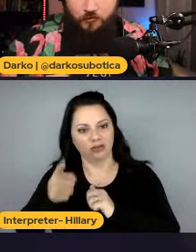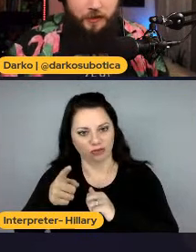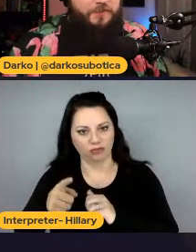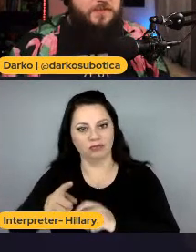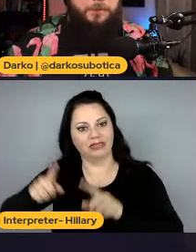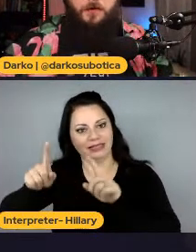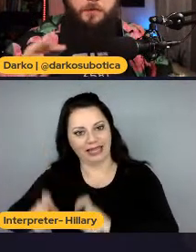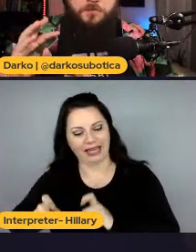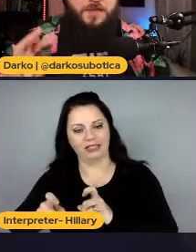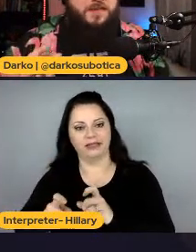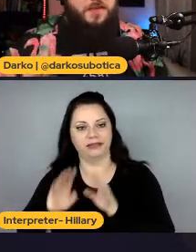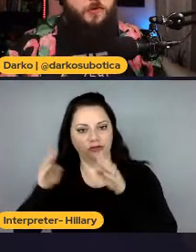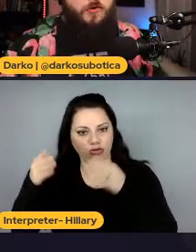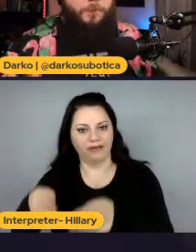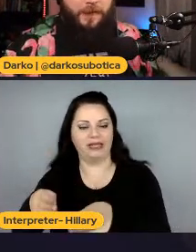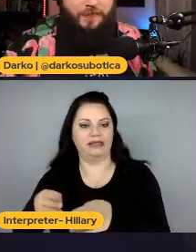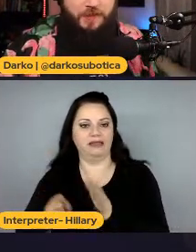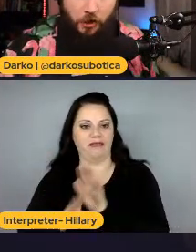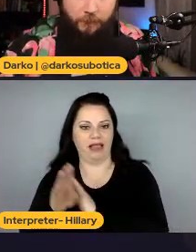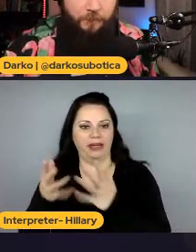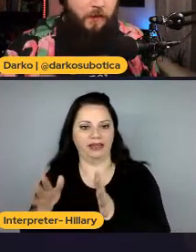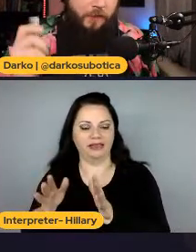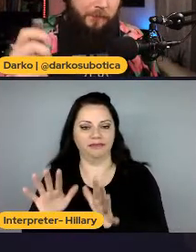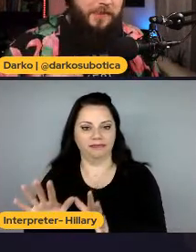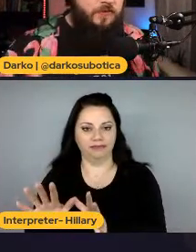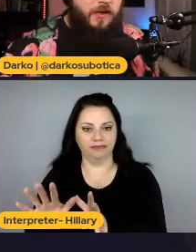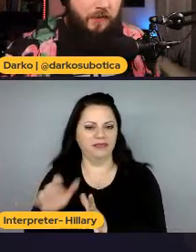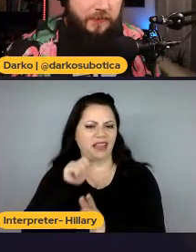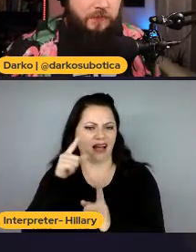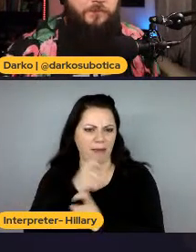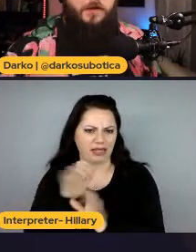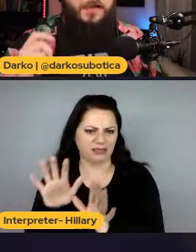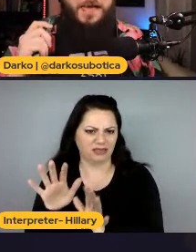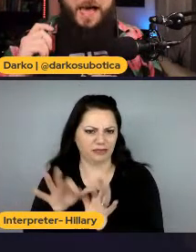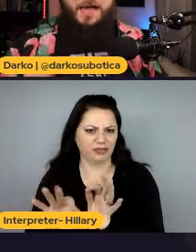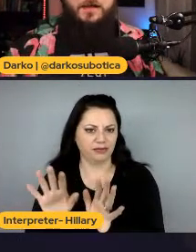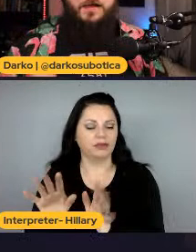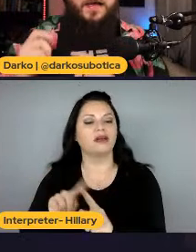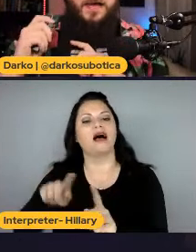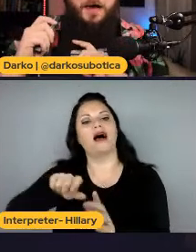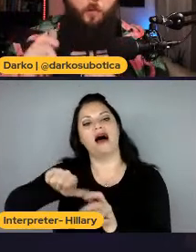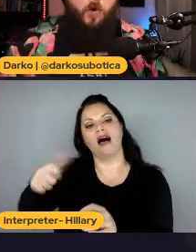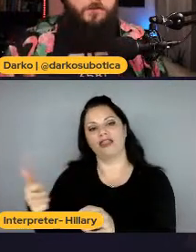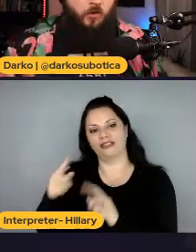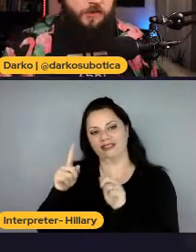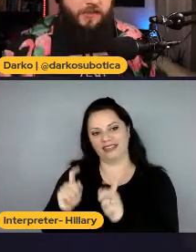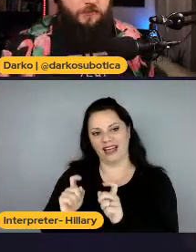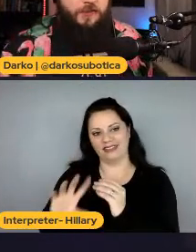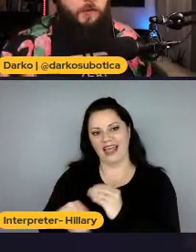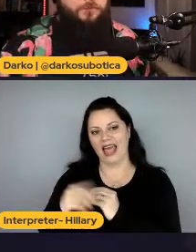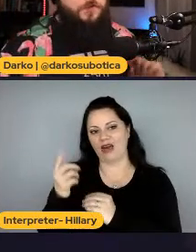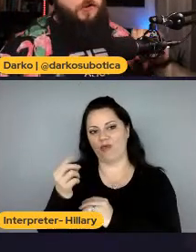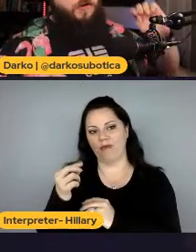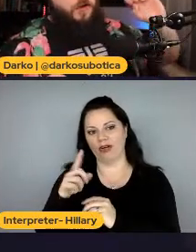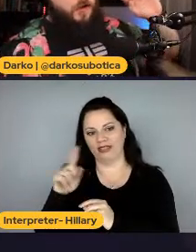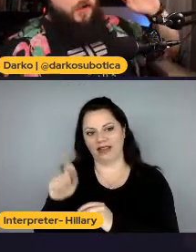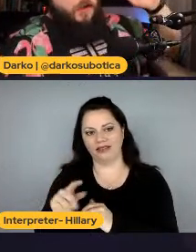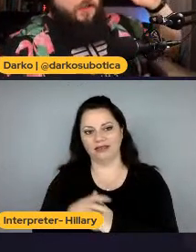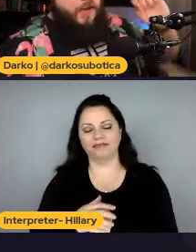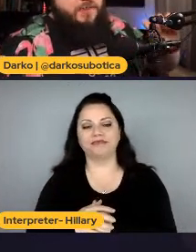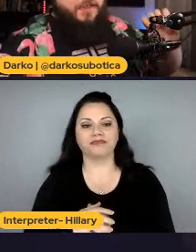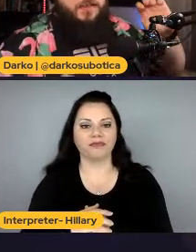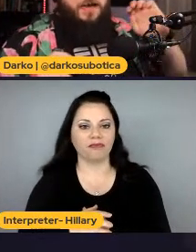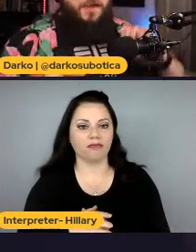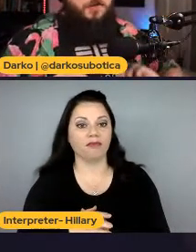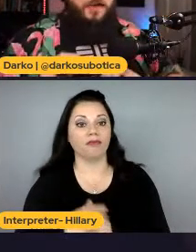development. Relatively simple, nothing too complex here. But let's do another test. Let's add one more test to this one. So